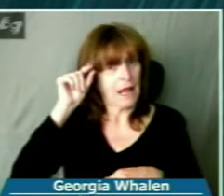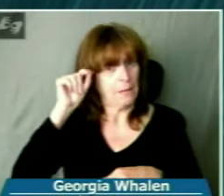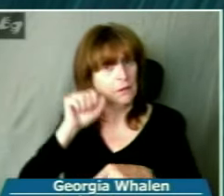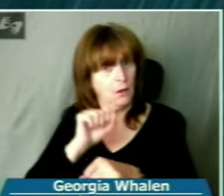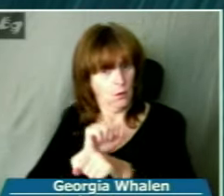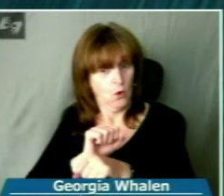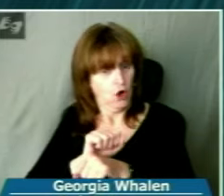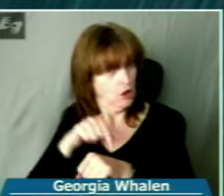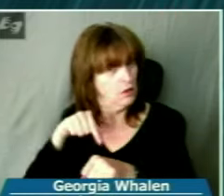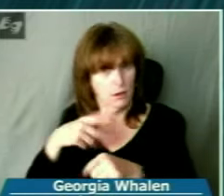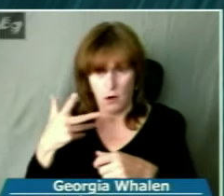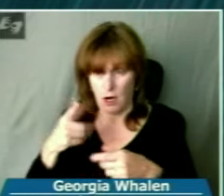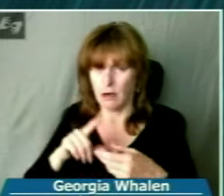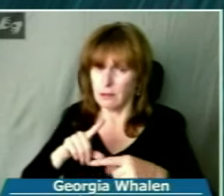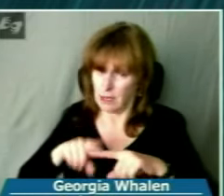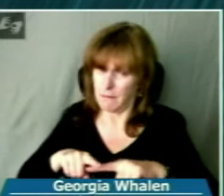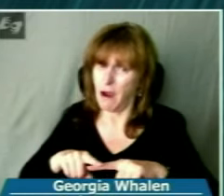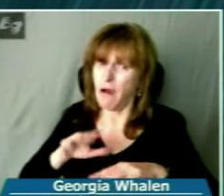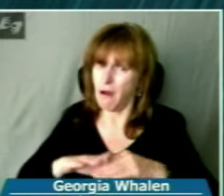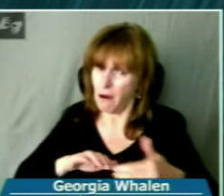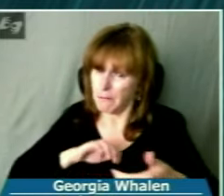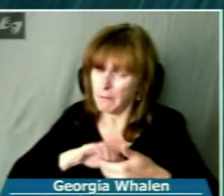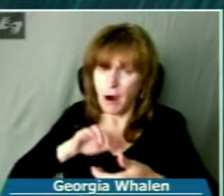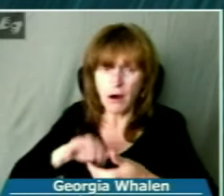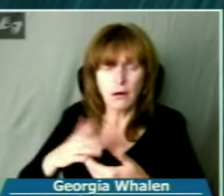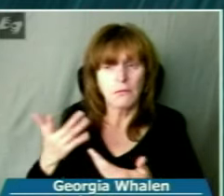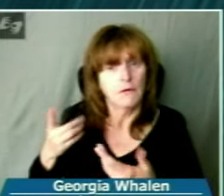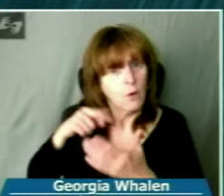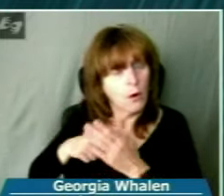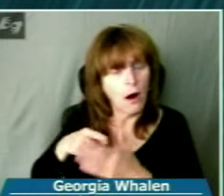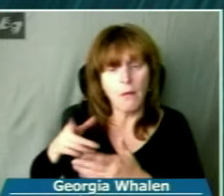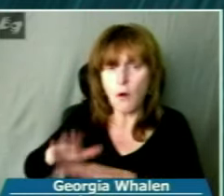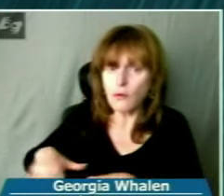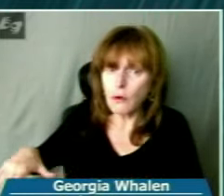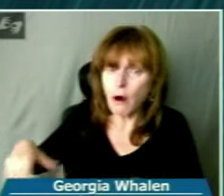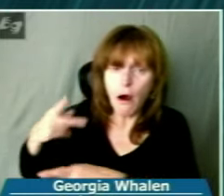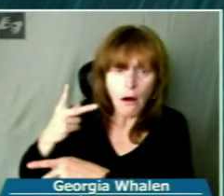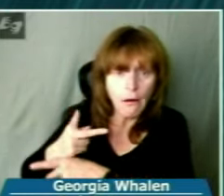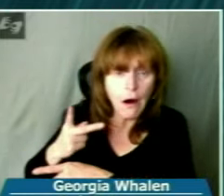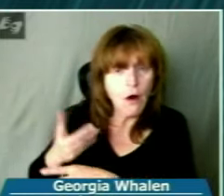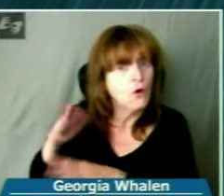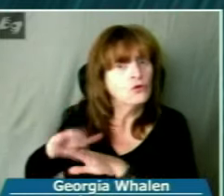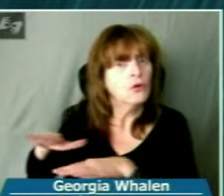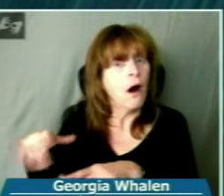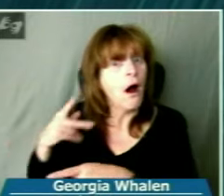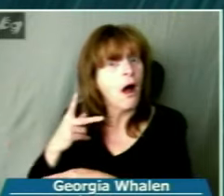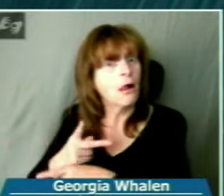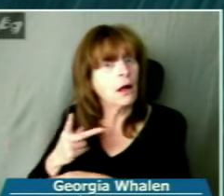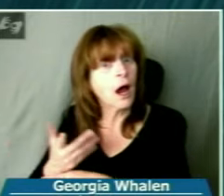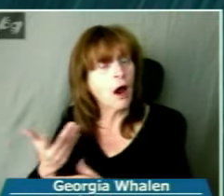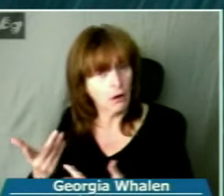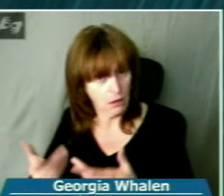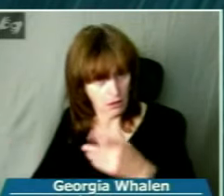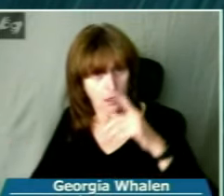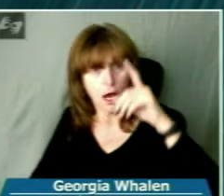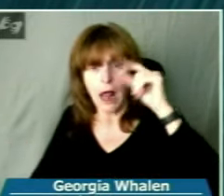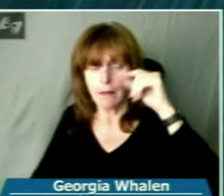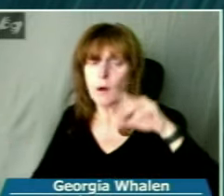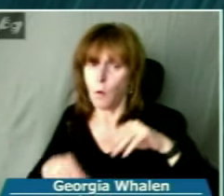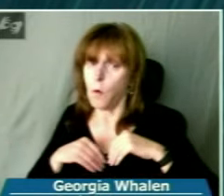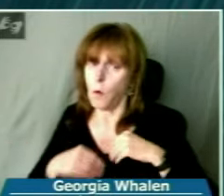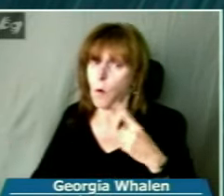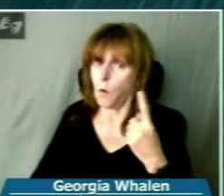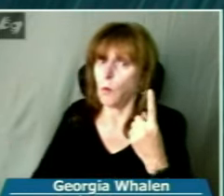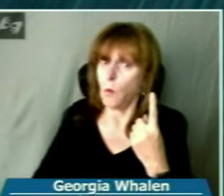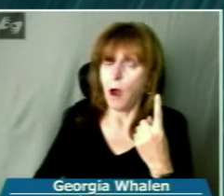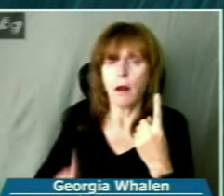childcare, although we do have one city-run childcare facility, the vast majority of our childcare spaces are delivered by community partners. And you just heard from Brother